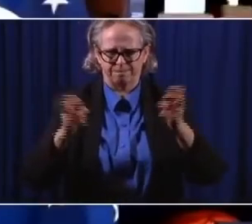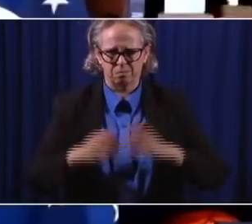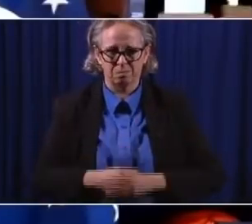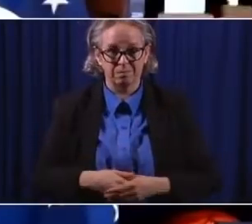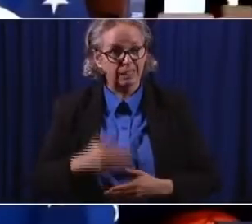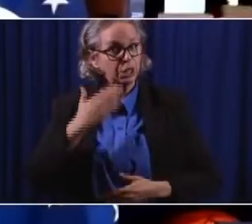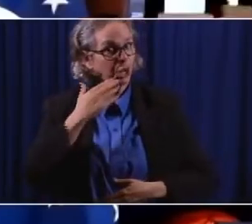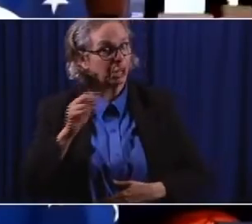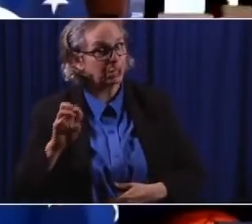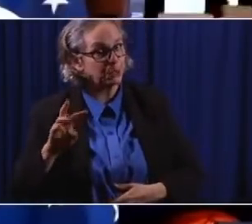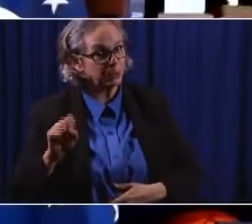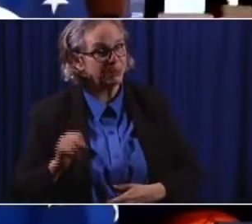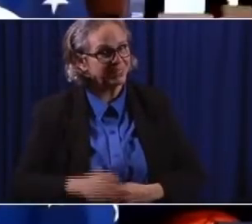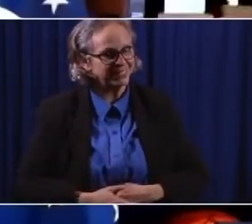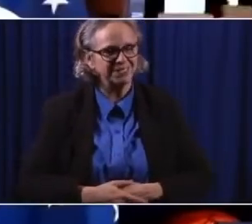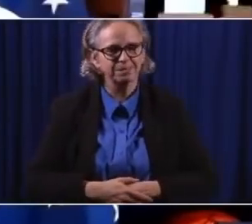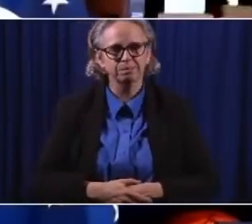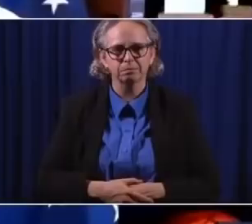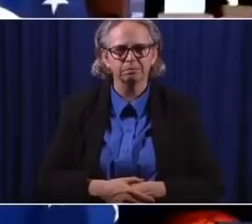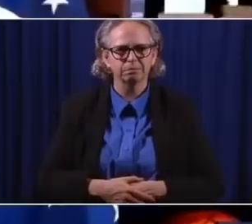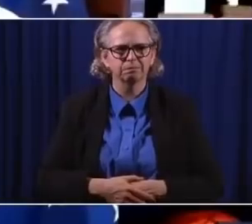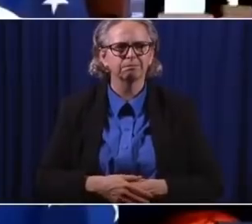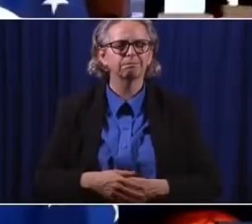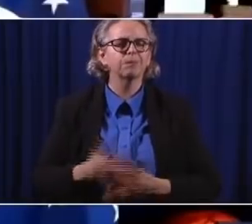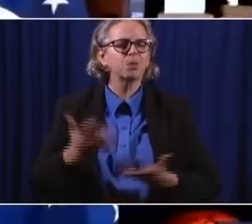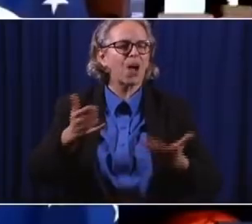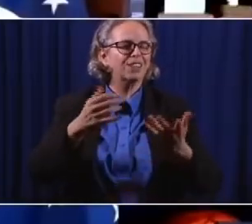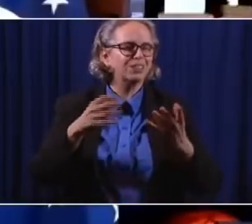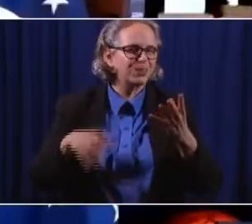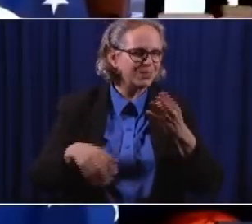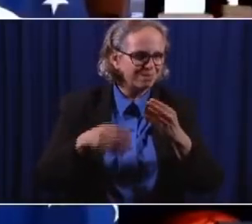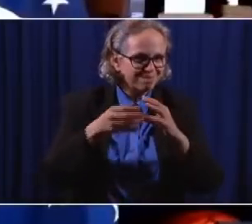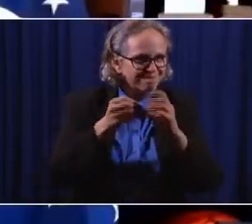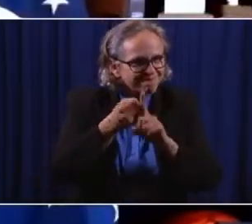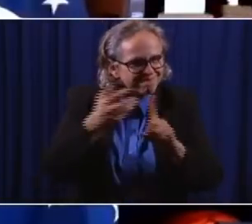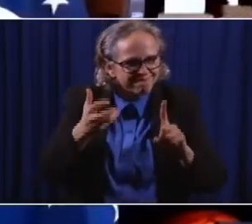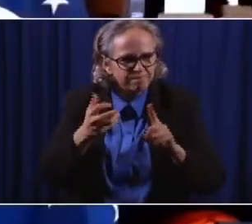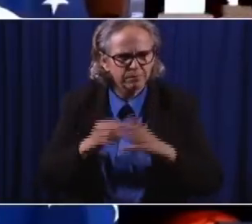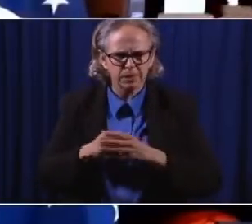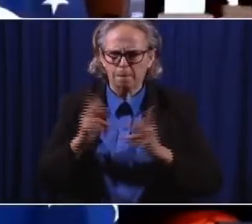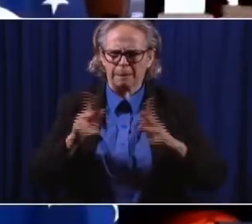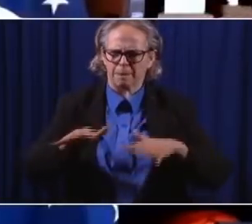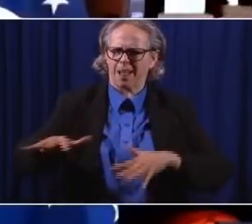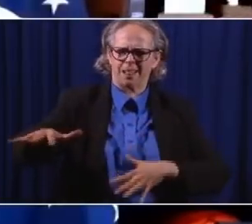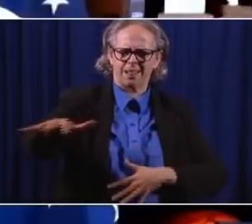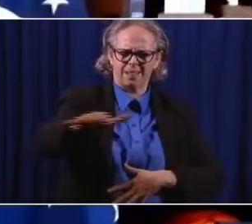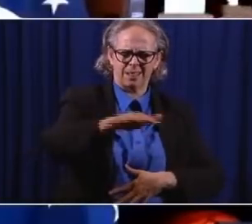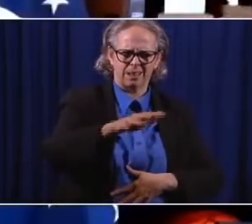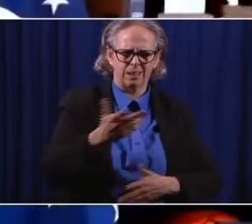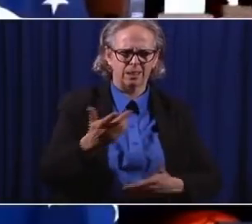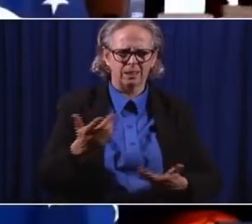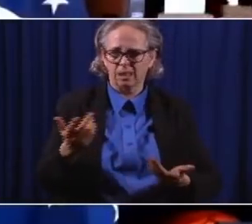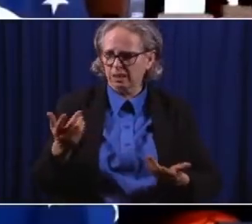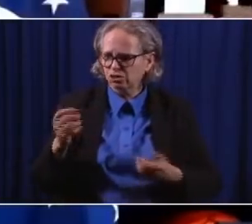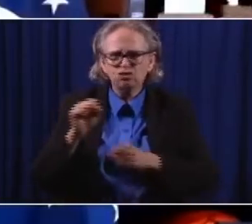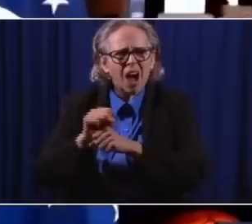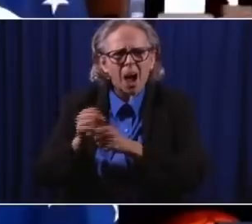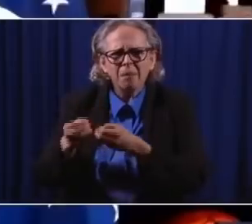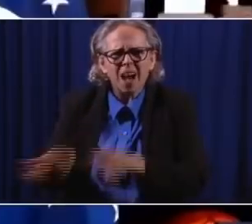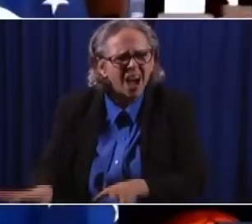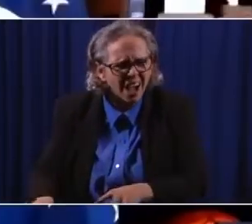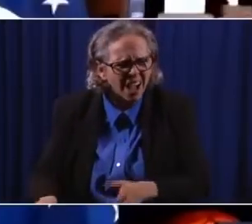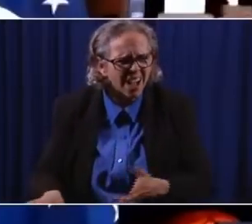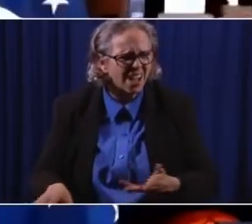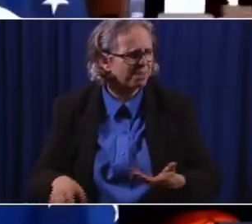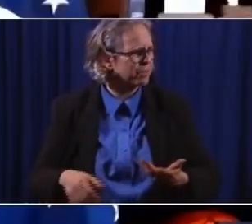to help talk a little bit about how people who maybe have been displaced by what's occurred in the